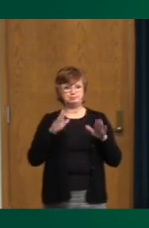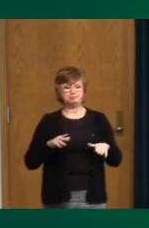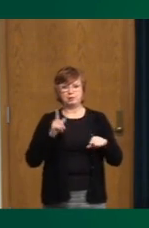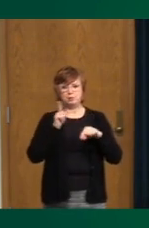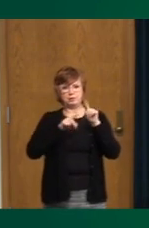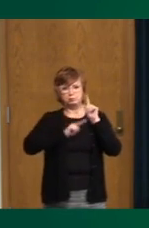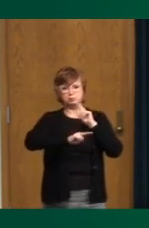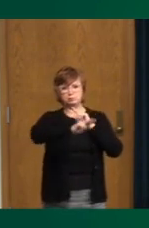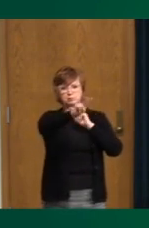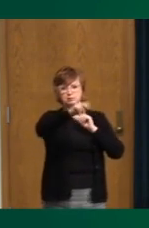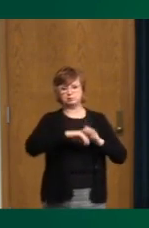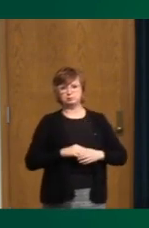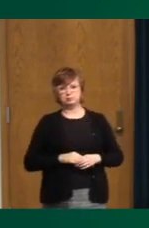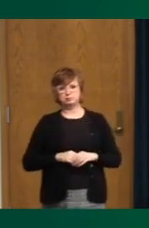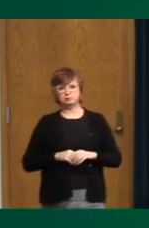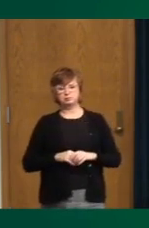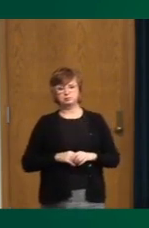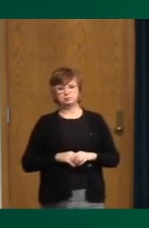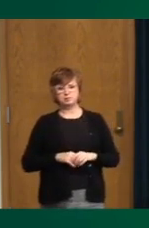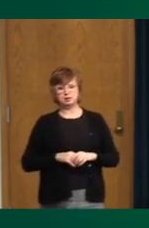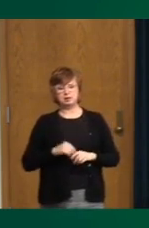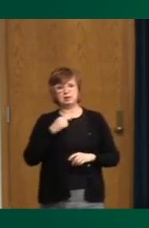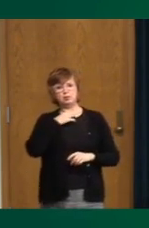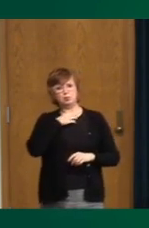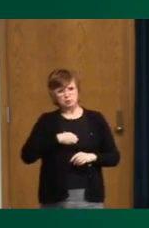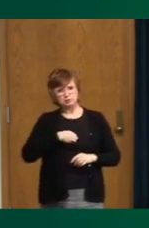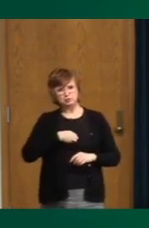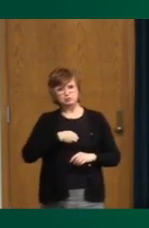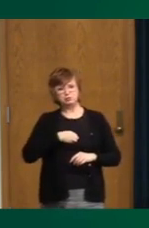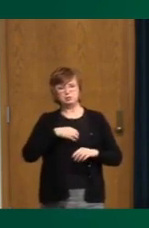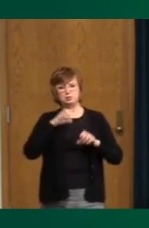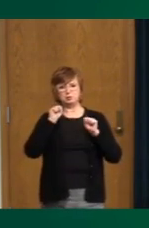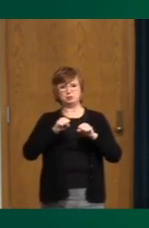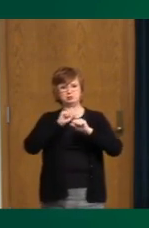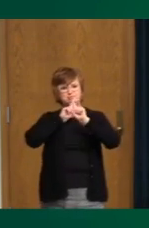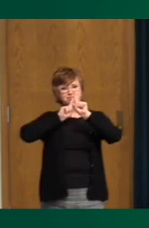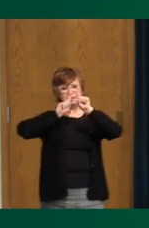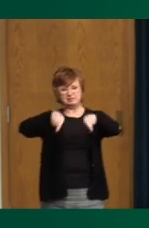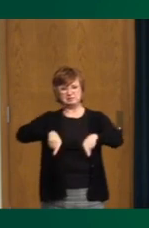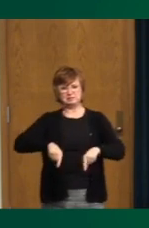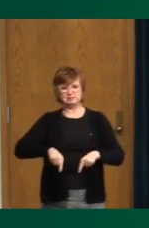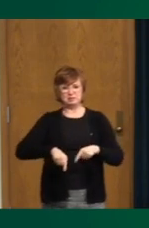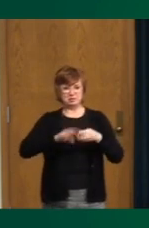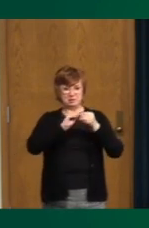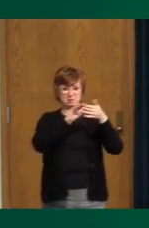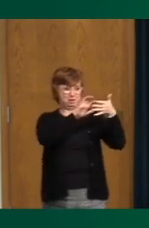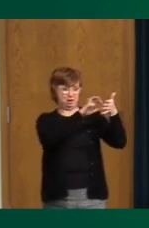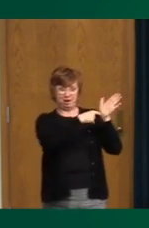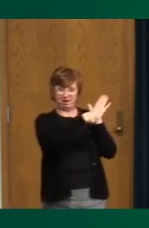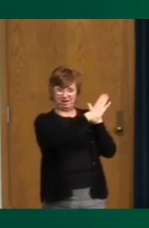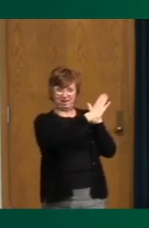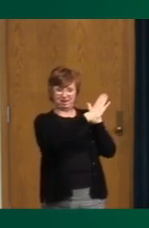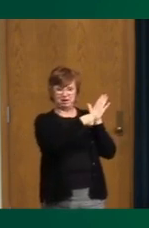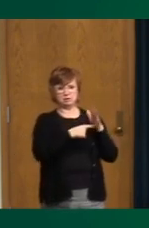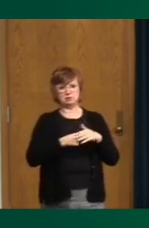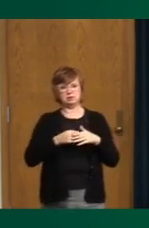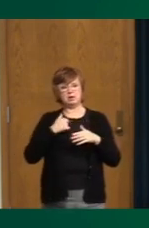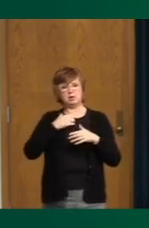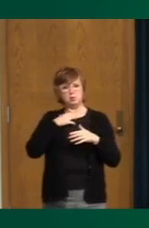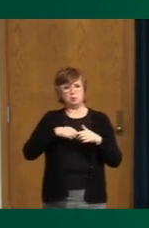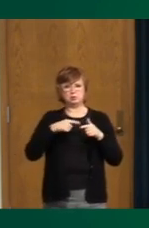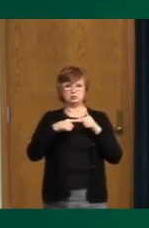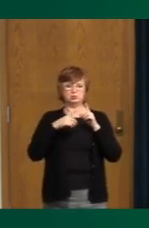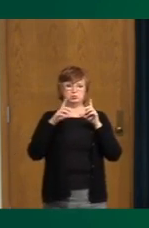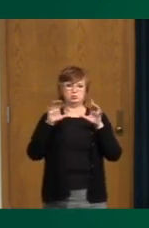end of the month. And I wish we could put forward those numbers and say, if this happens, here's the